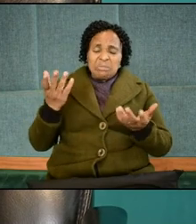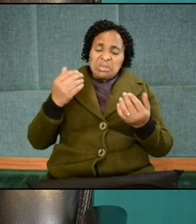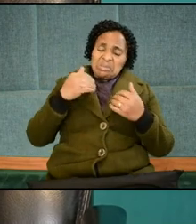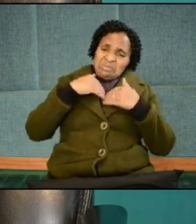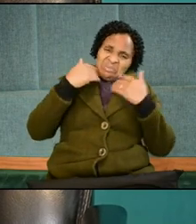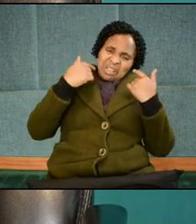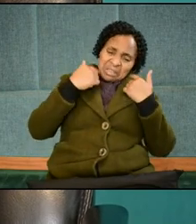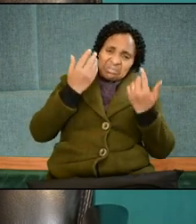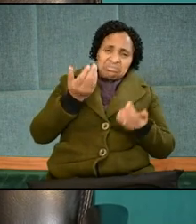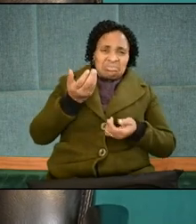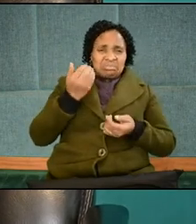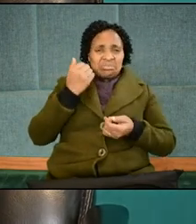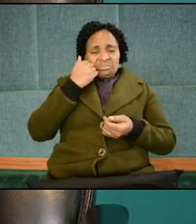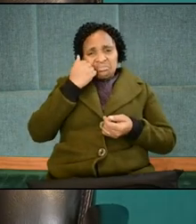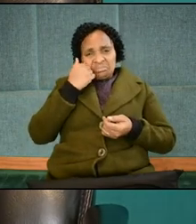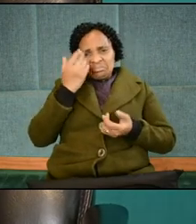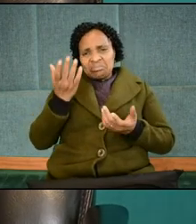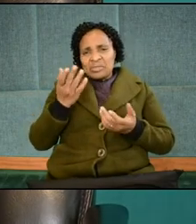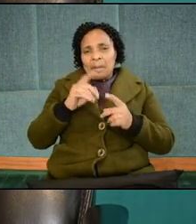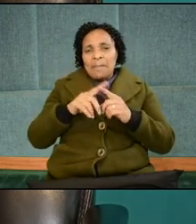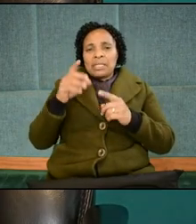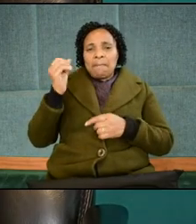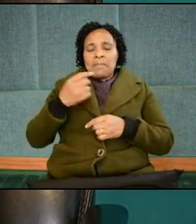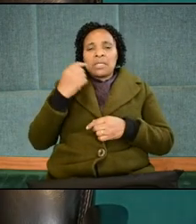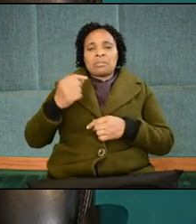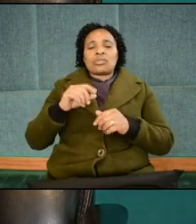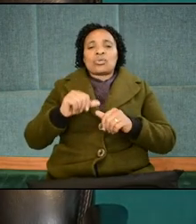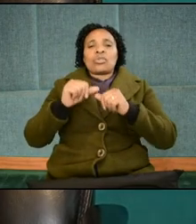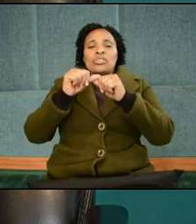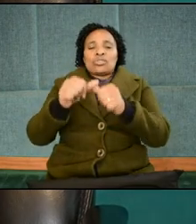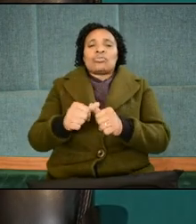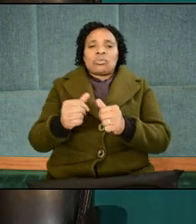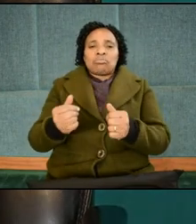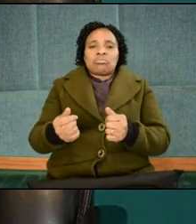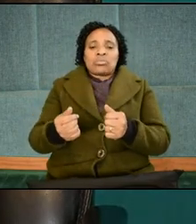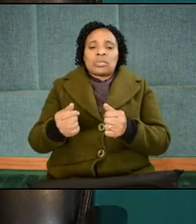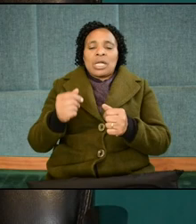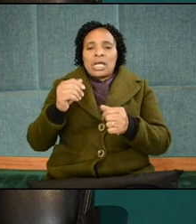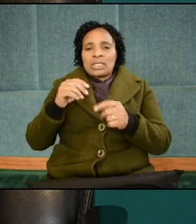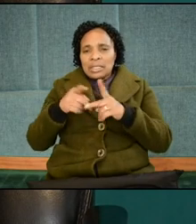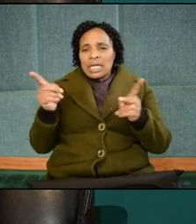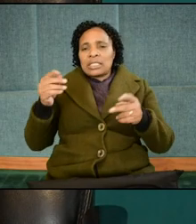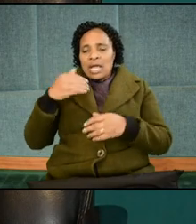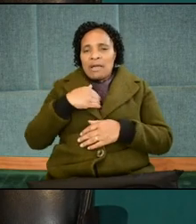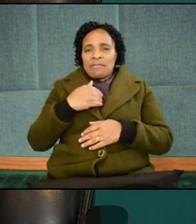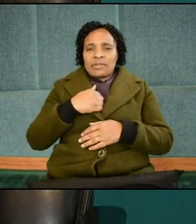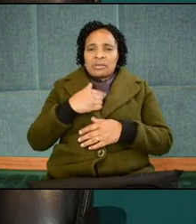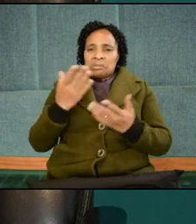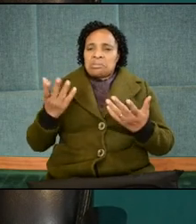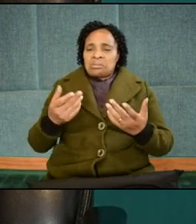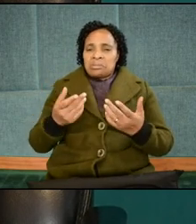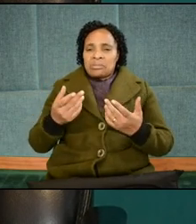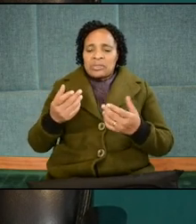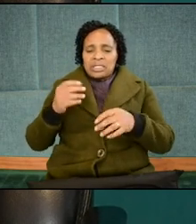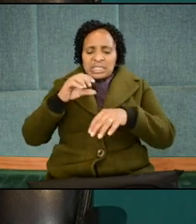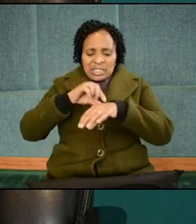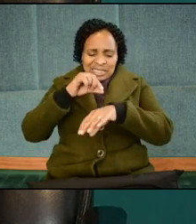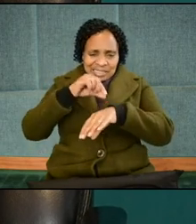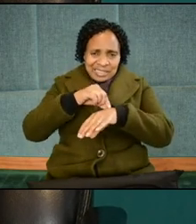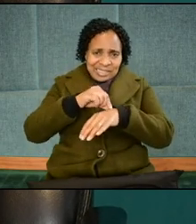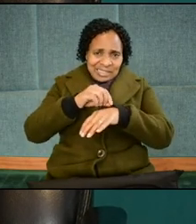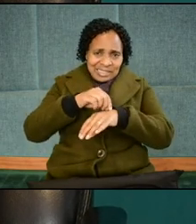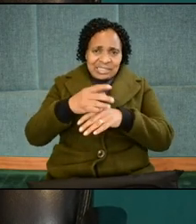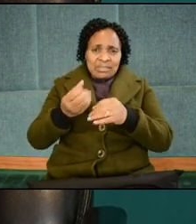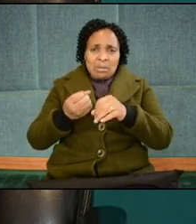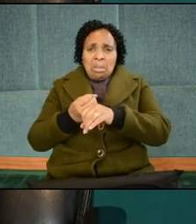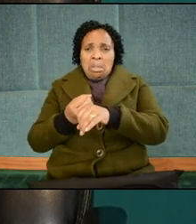dizziness. But as the months continue and progress, then now you start having some, you know, lumps on the skin, which will